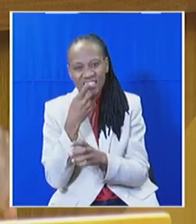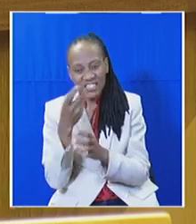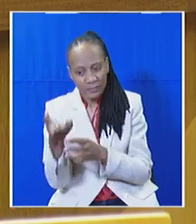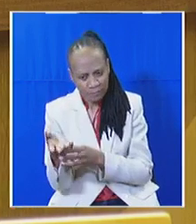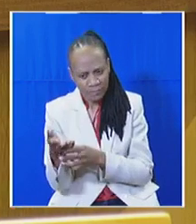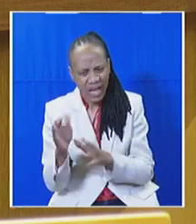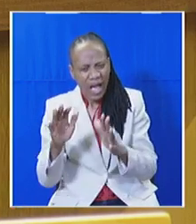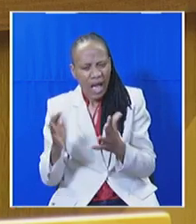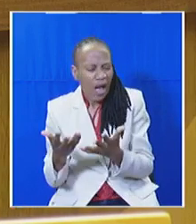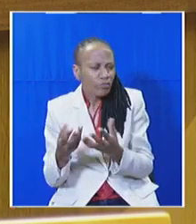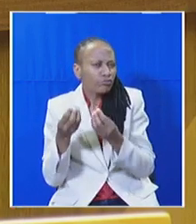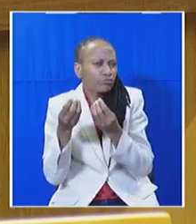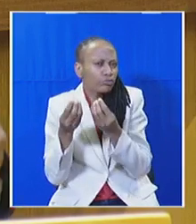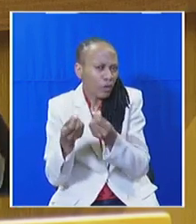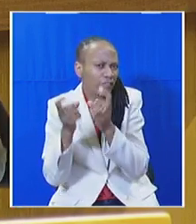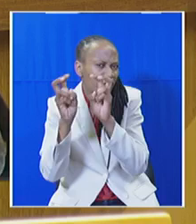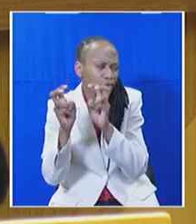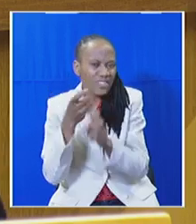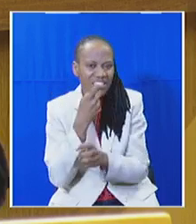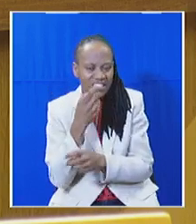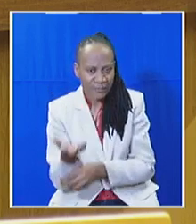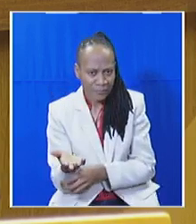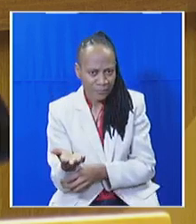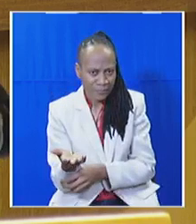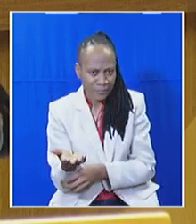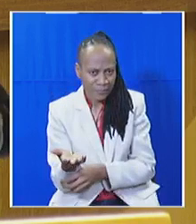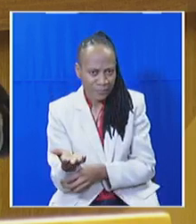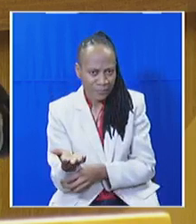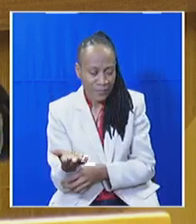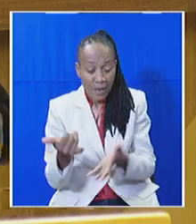what to do with the steel. We have not made a